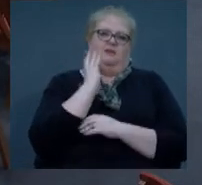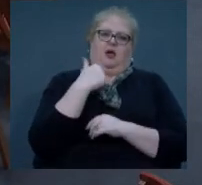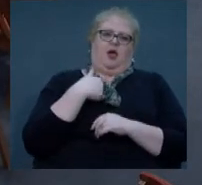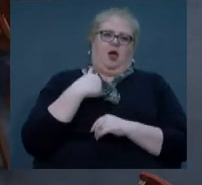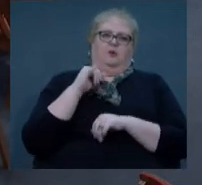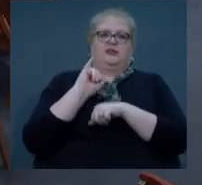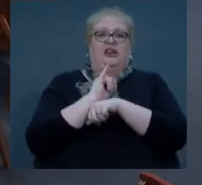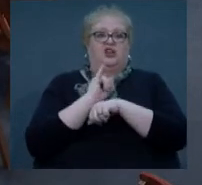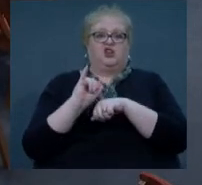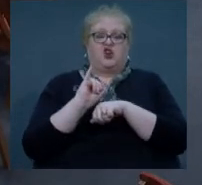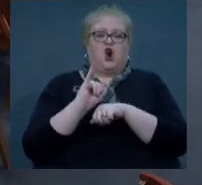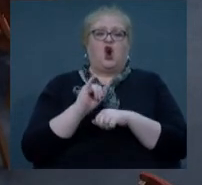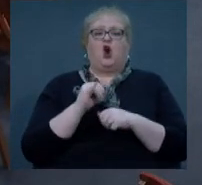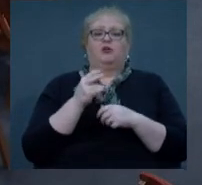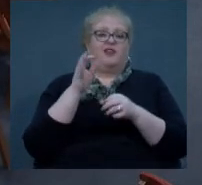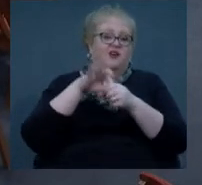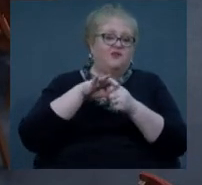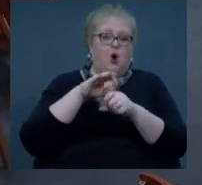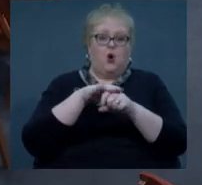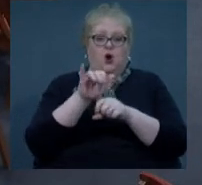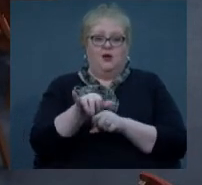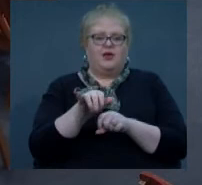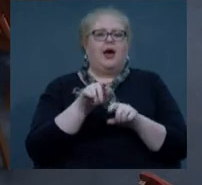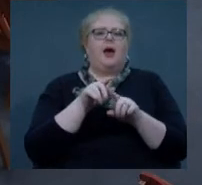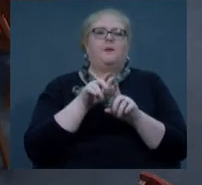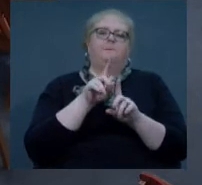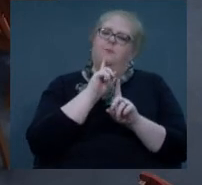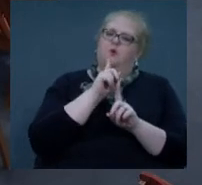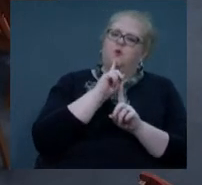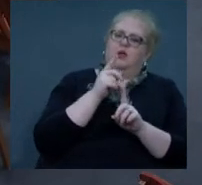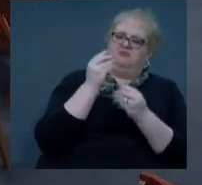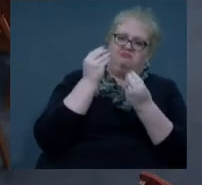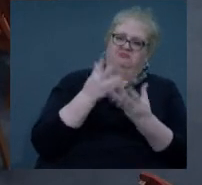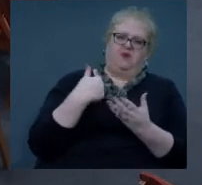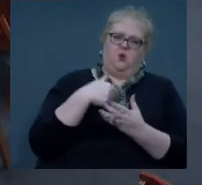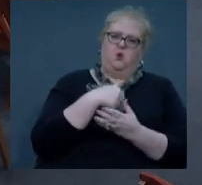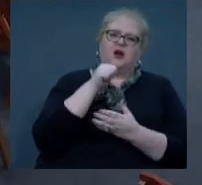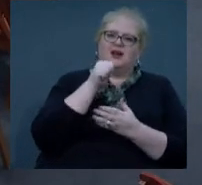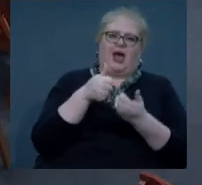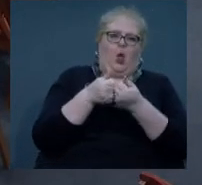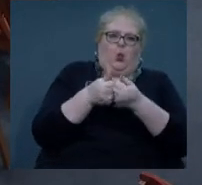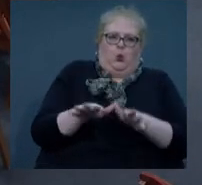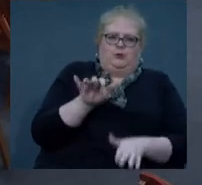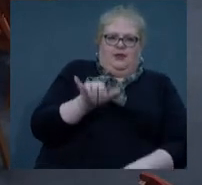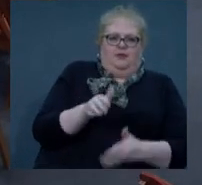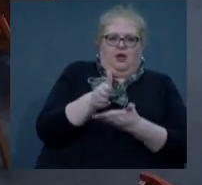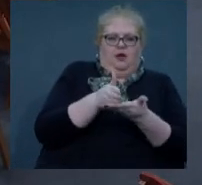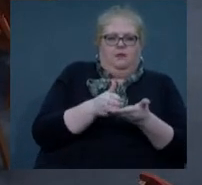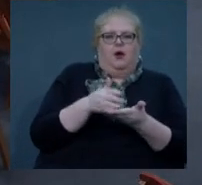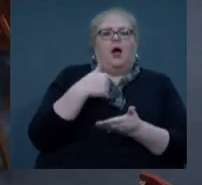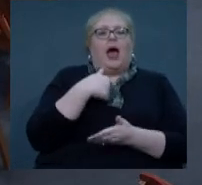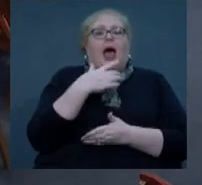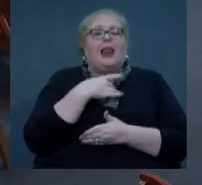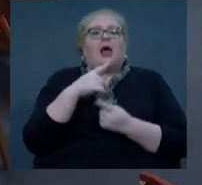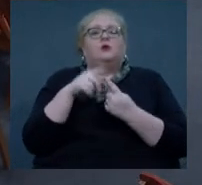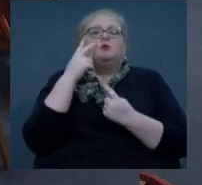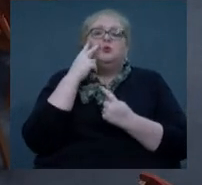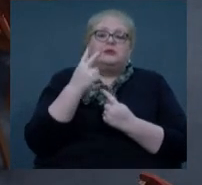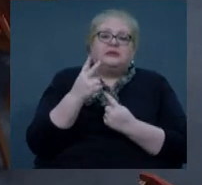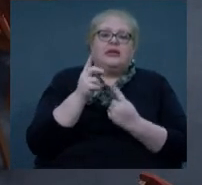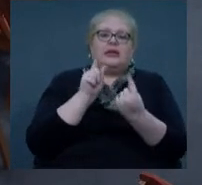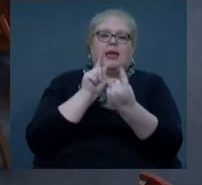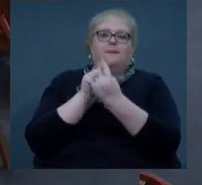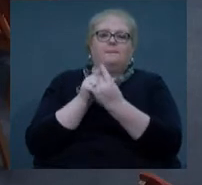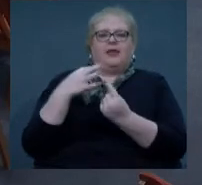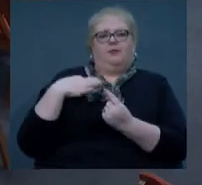on this. So you're not losing that. I just like looking applicants in the eye and see who they are, but that's just